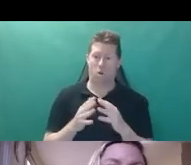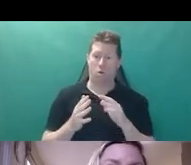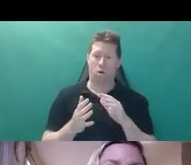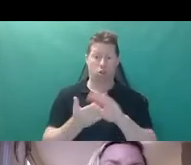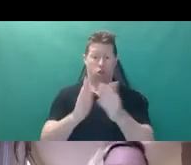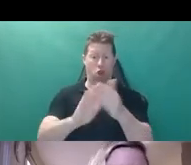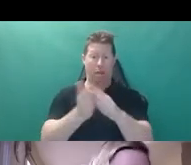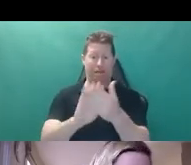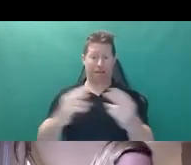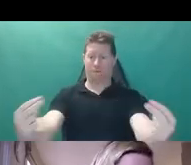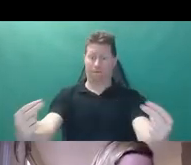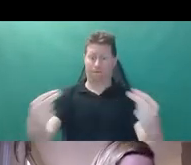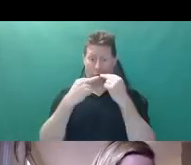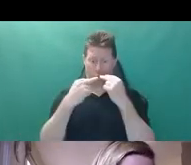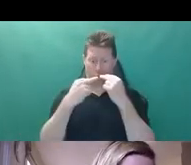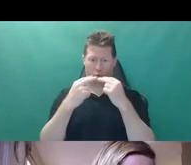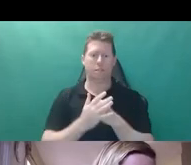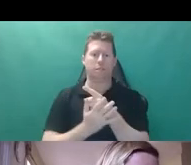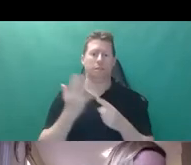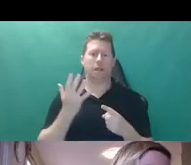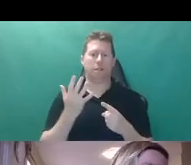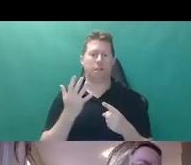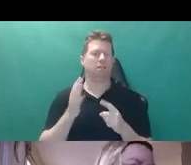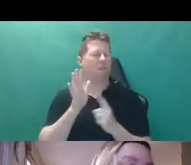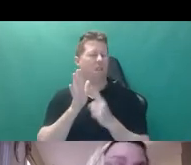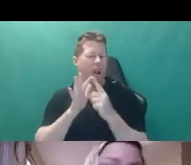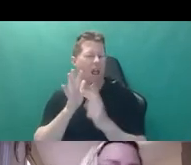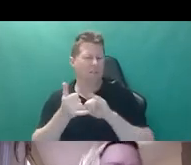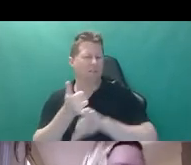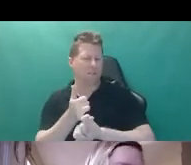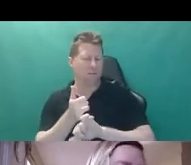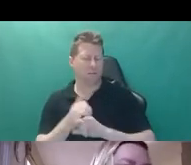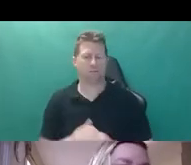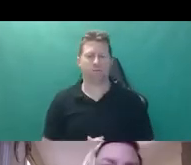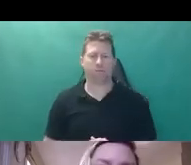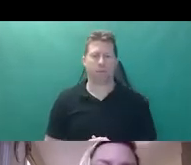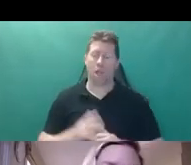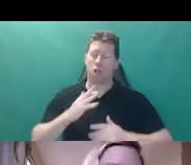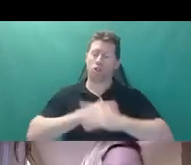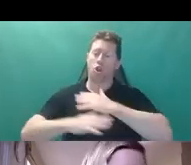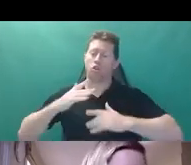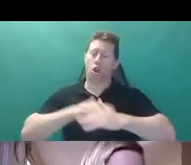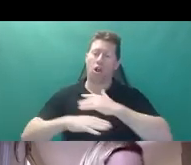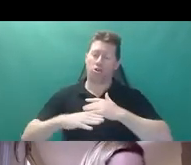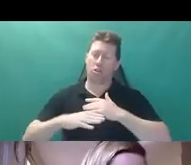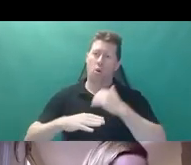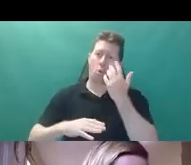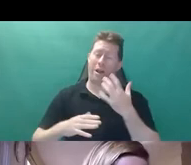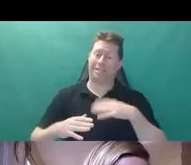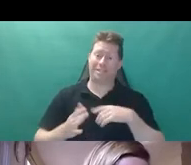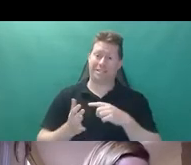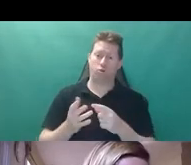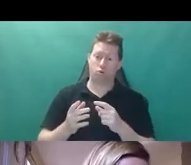lens that society gives disability. So in sociology it's always a good idea to define your topic area first.